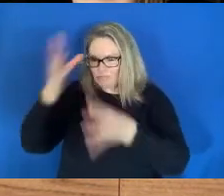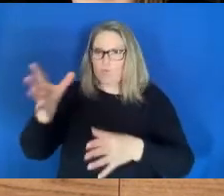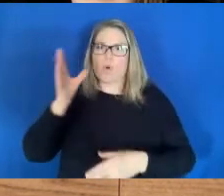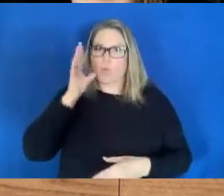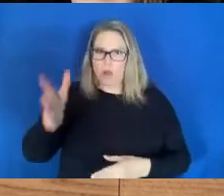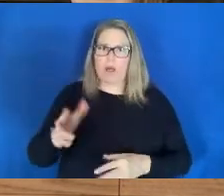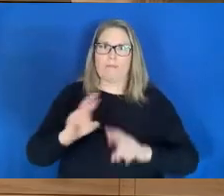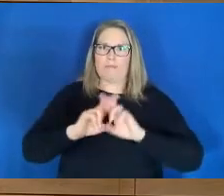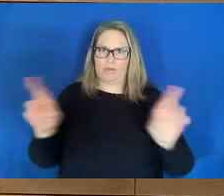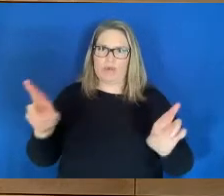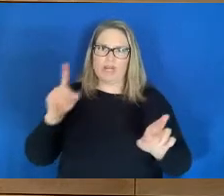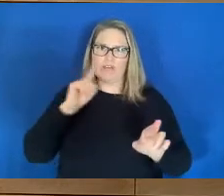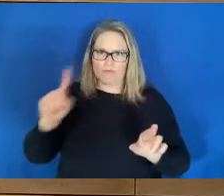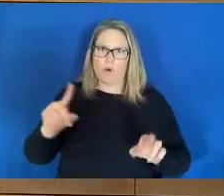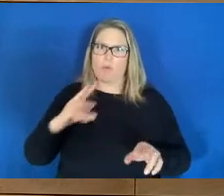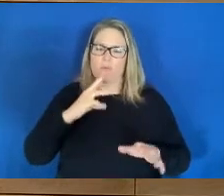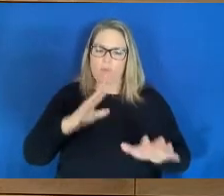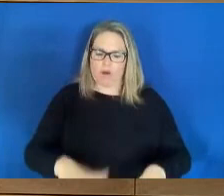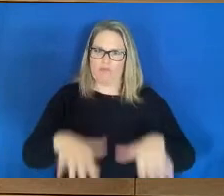Thank you very much.